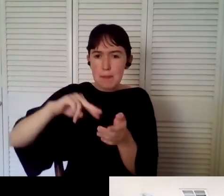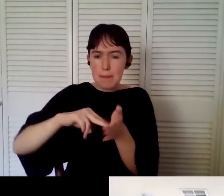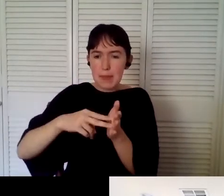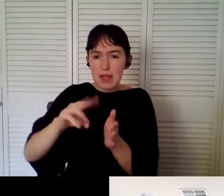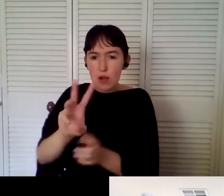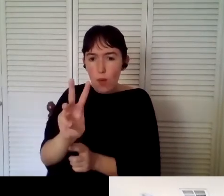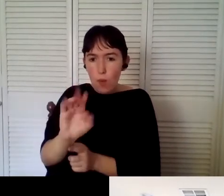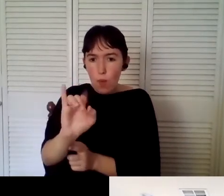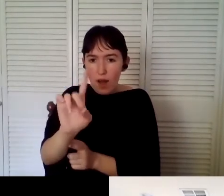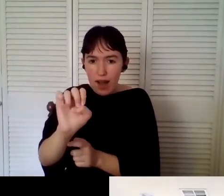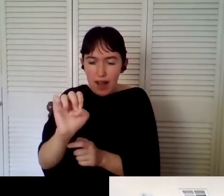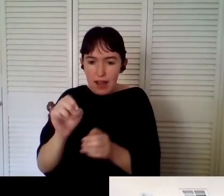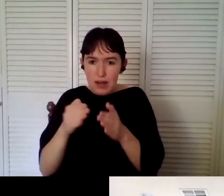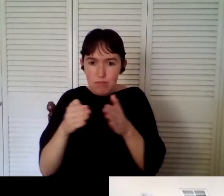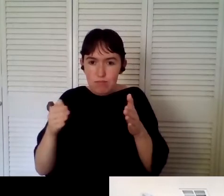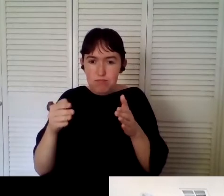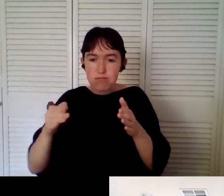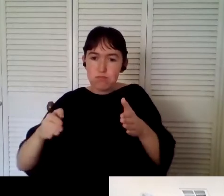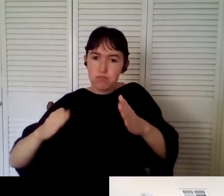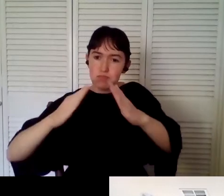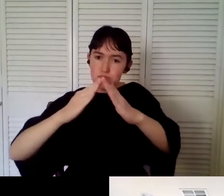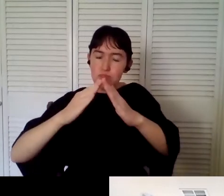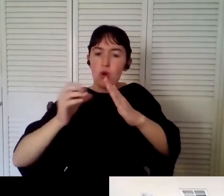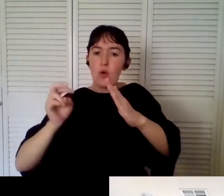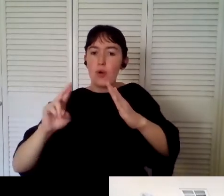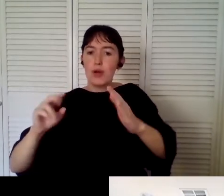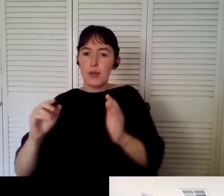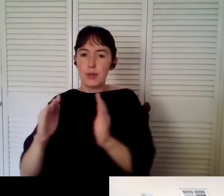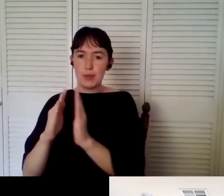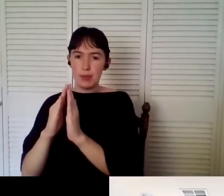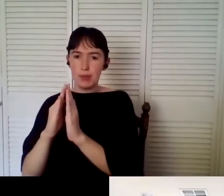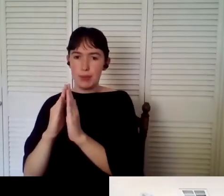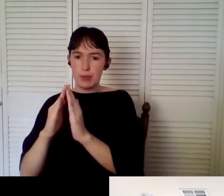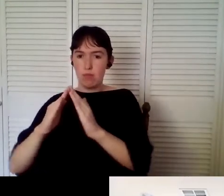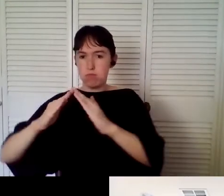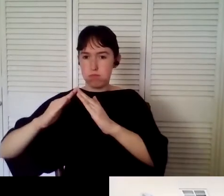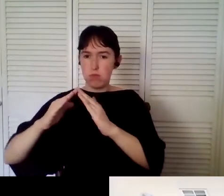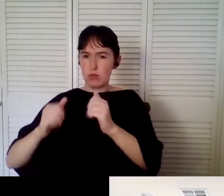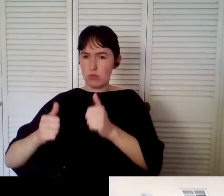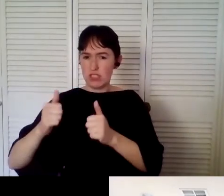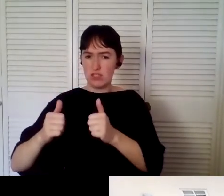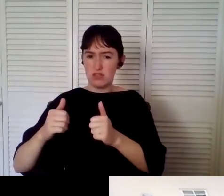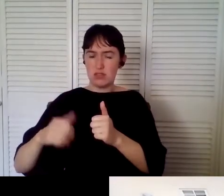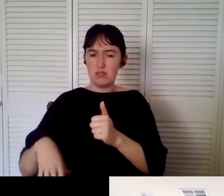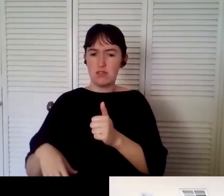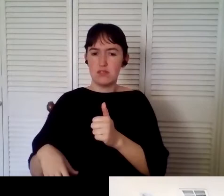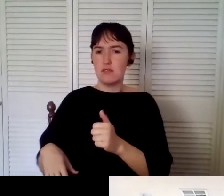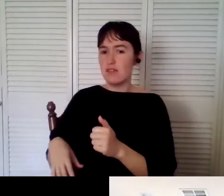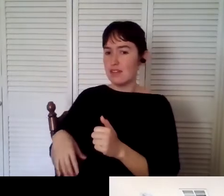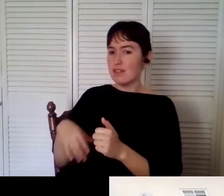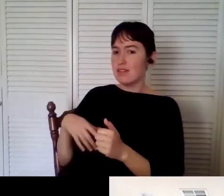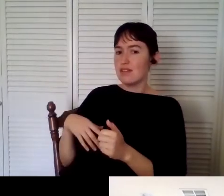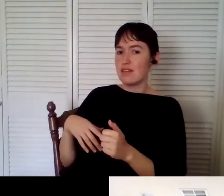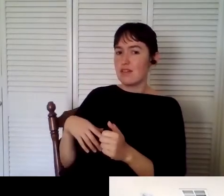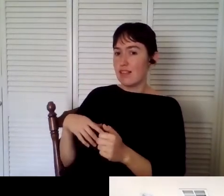mean a thick arrowhead versus a thin arrowhead? Because we're talking about different dimensions. A